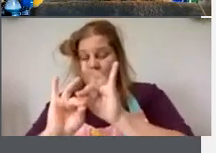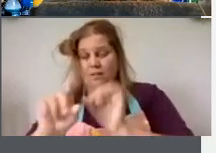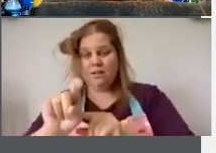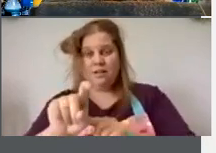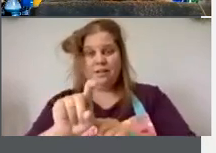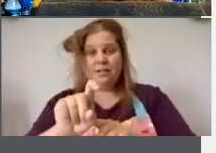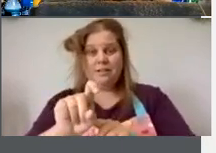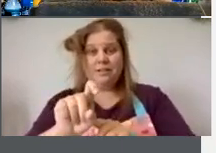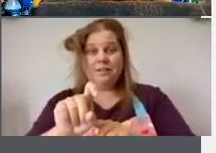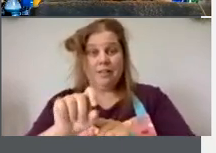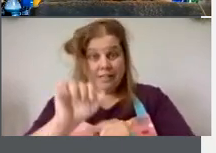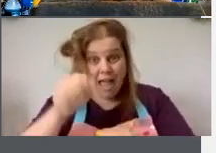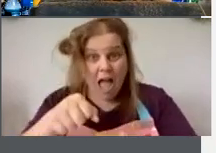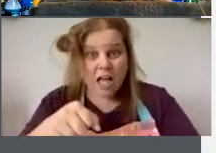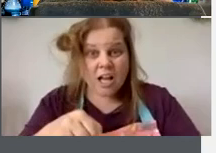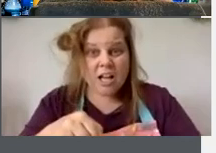It did?